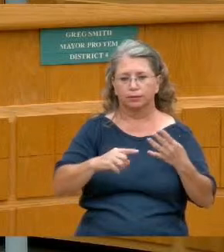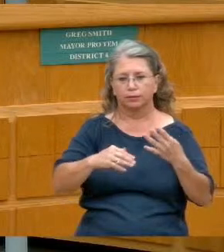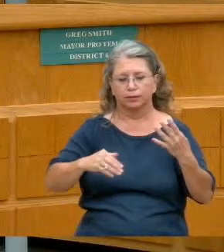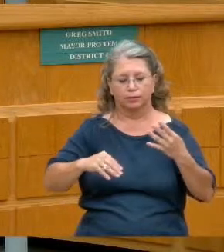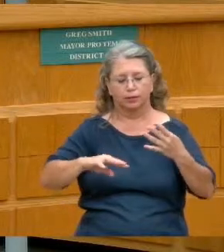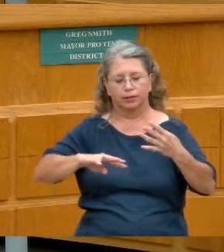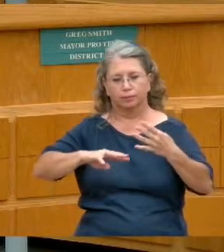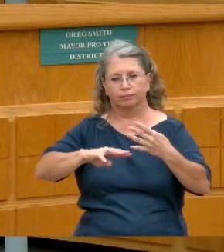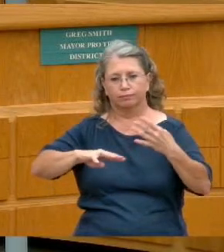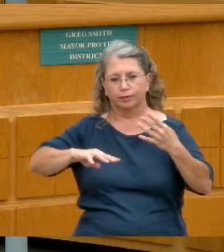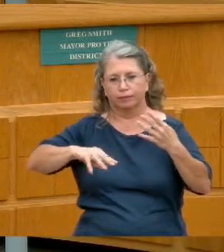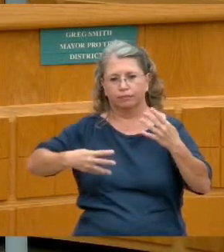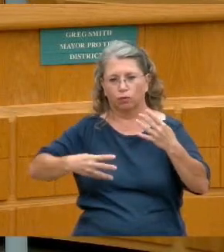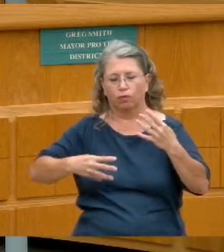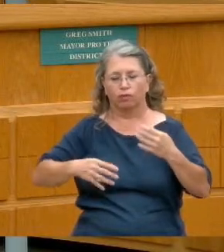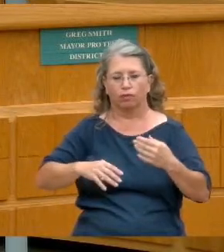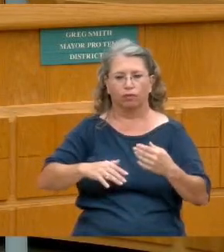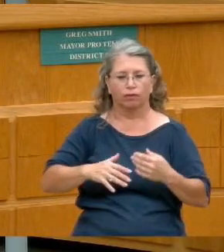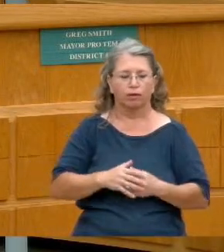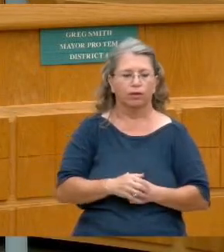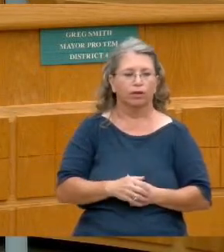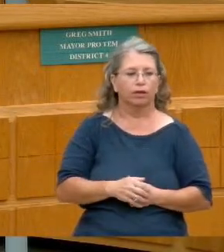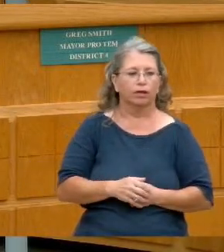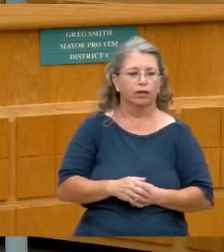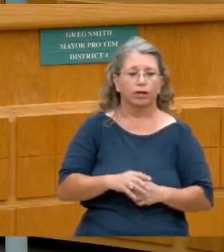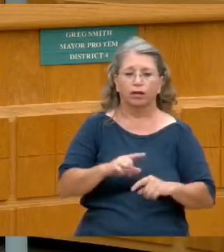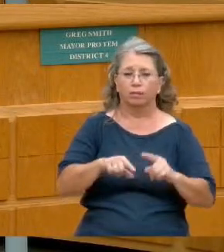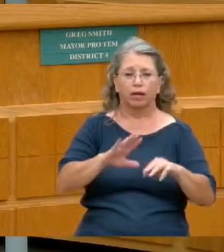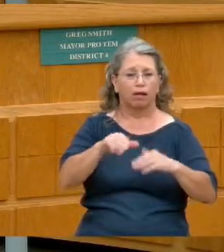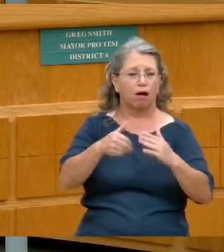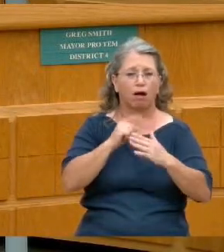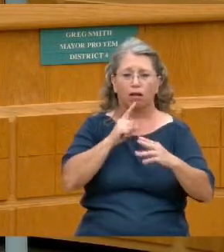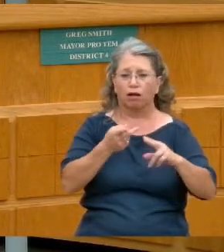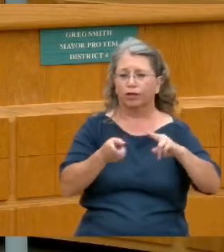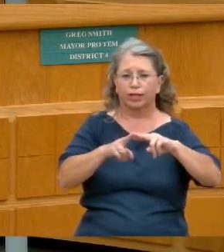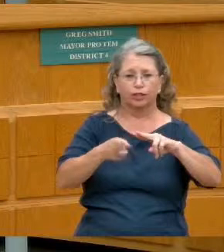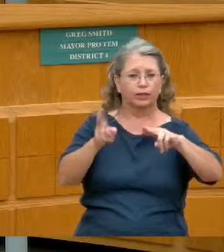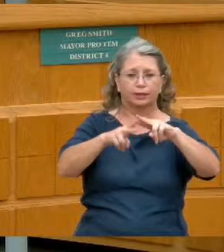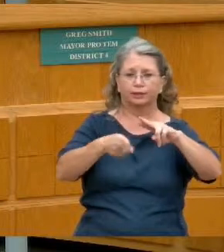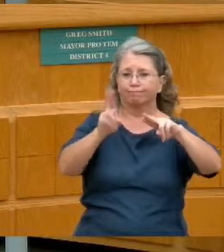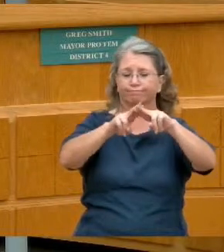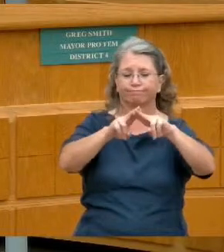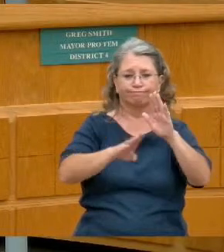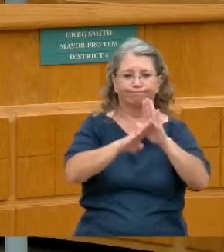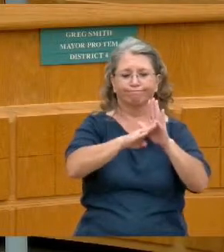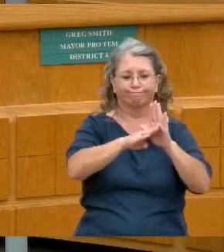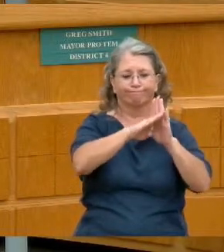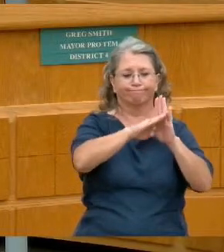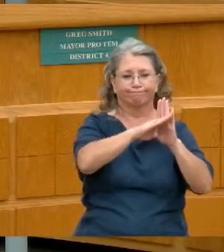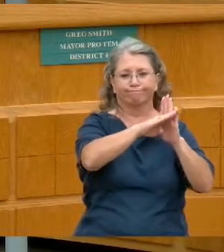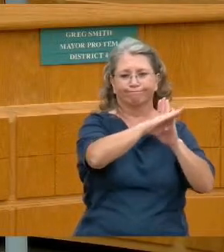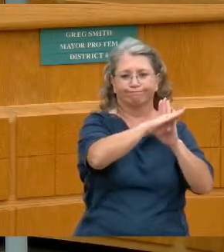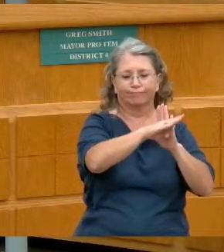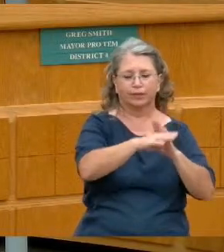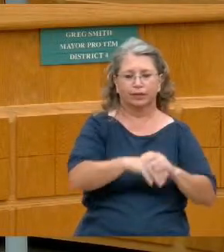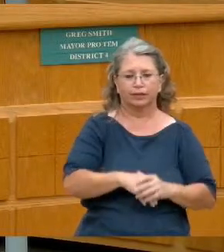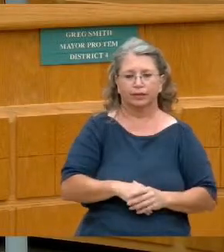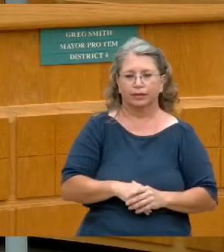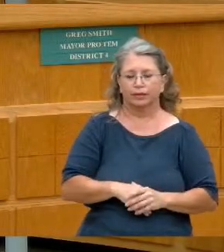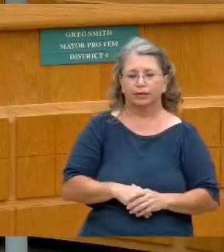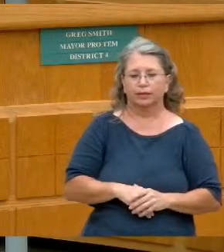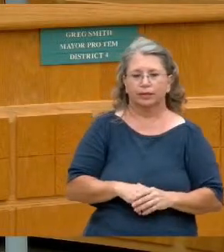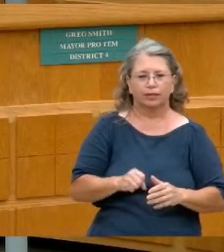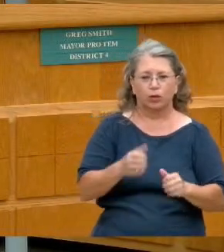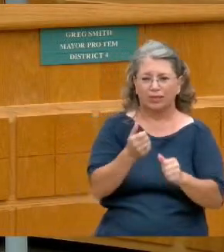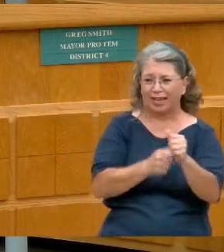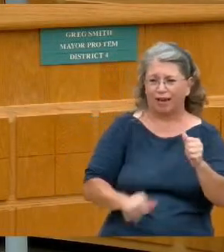for us, but the bad news is we're all going up. And so this is what we're talking about with the context of it's not just a localized outbreak, it's everywhere. And